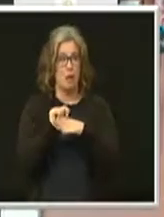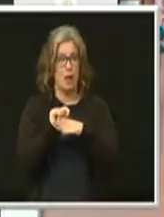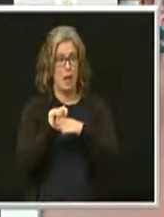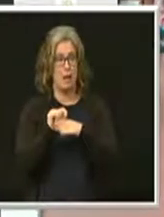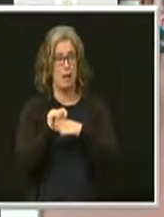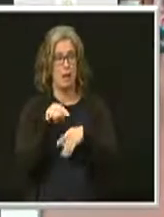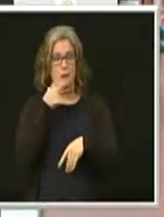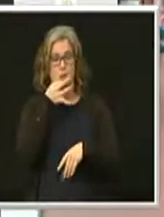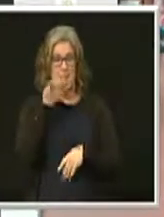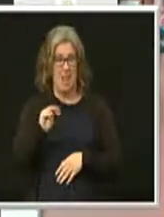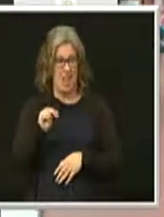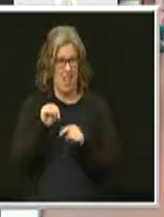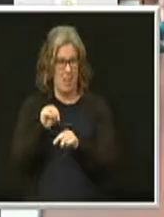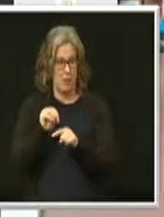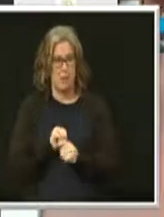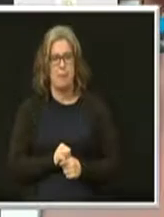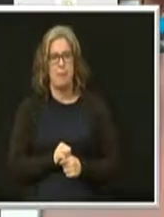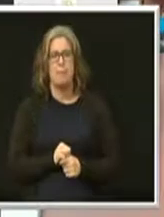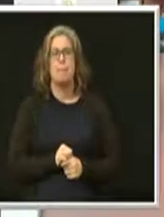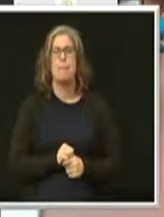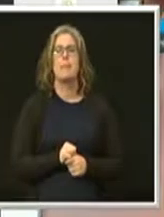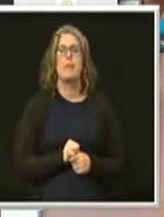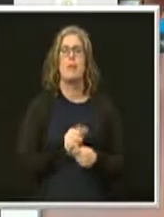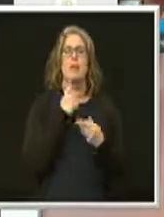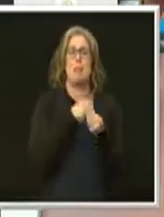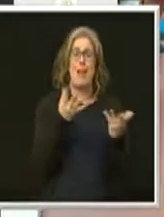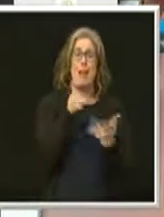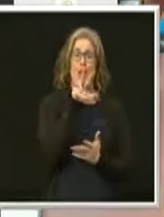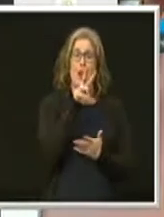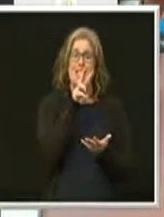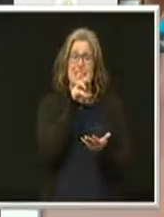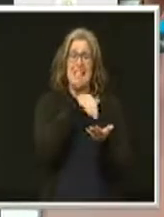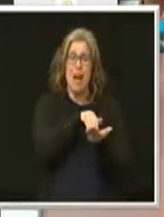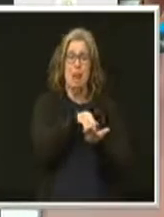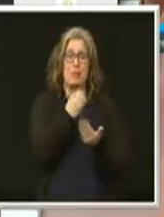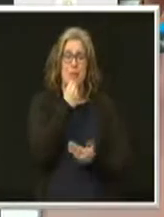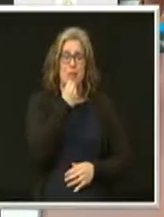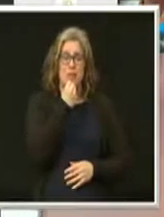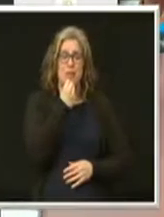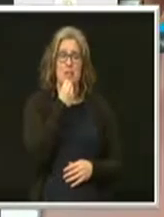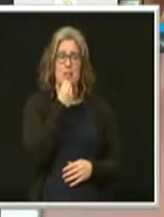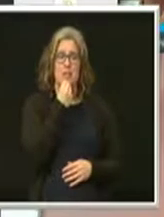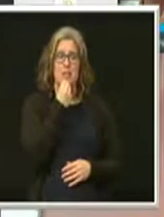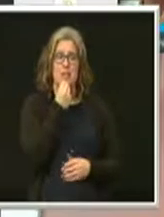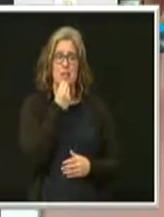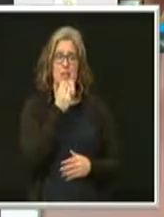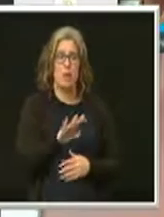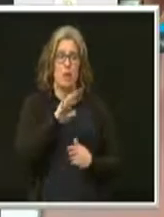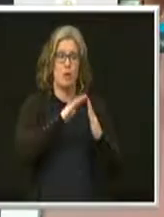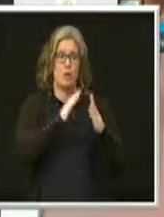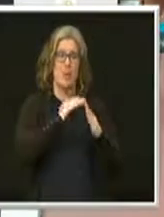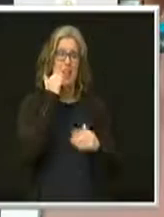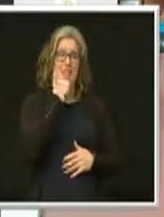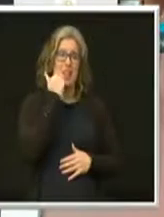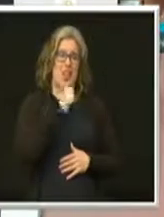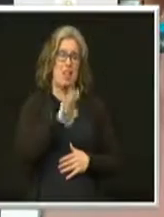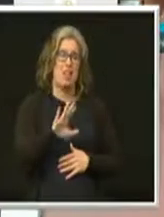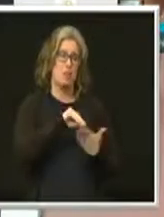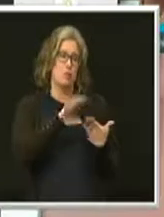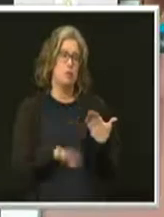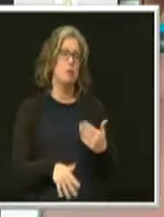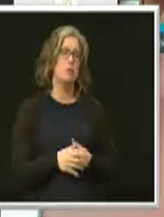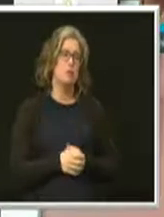Monday. But also they're passing out 36,000 meals throughout the community every day to their